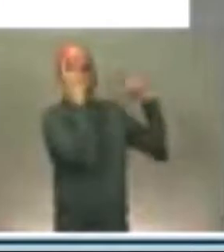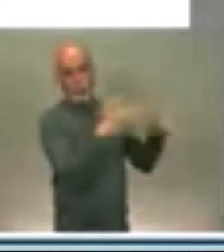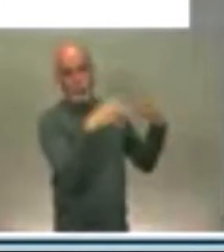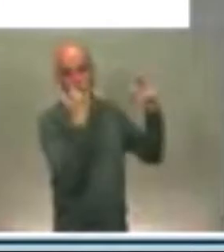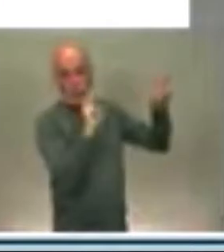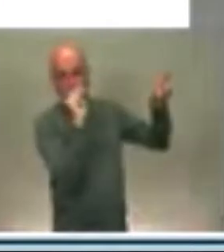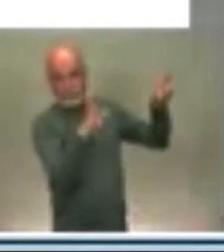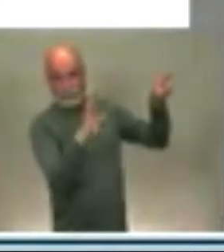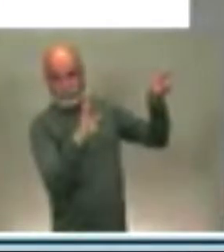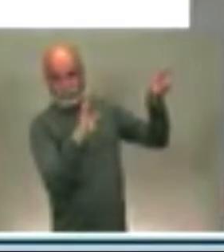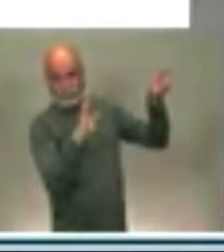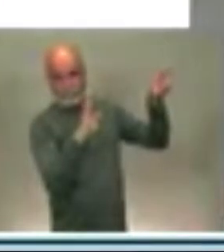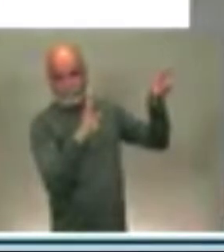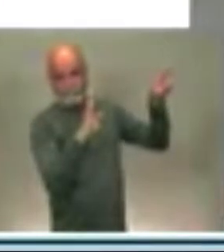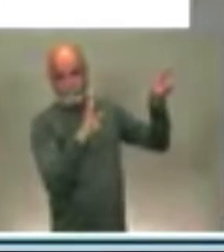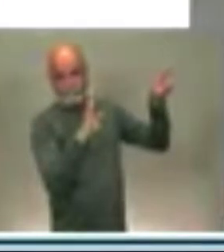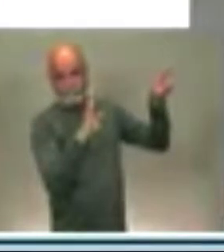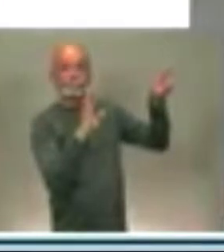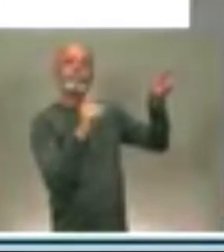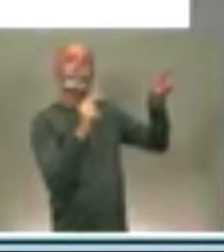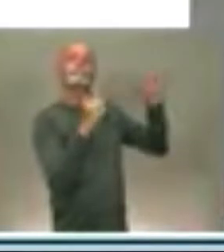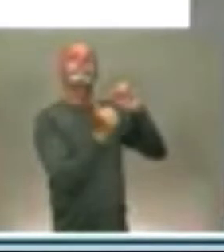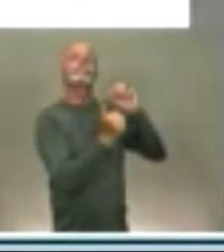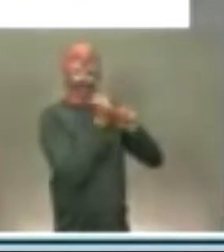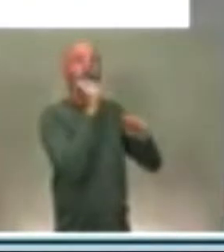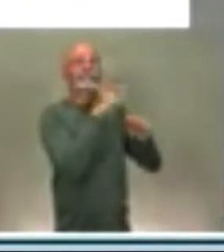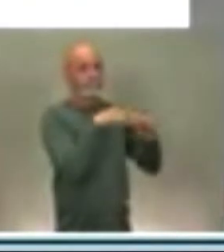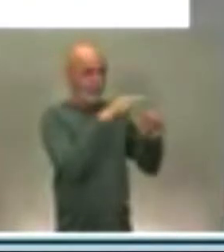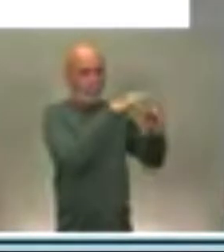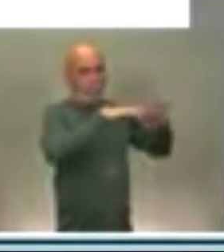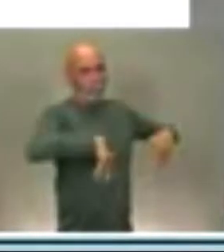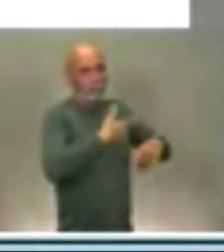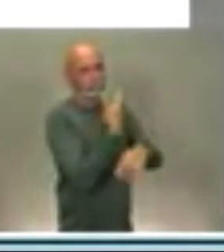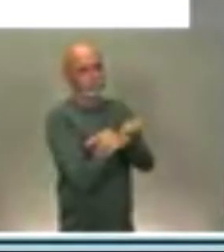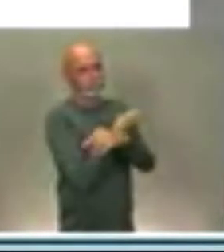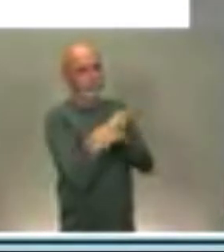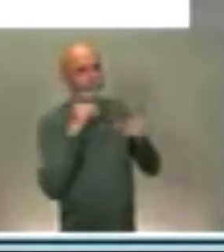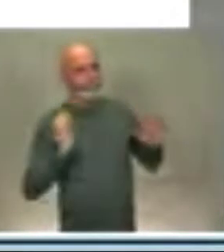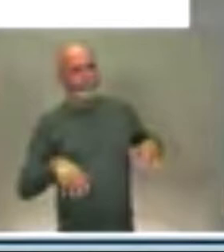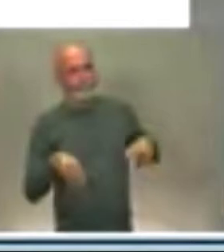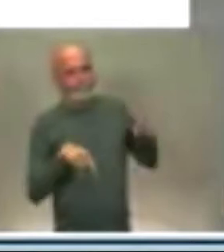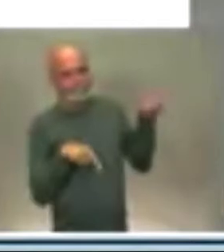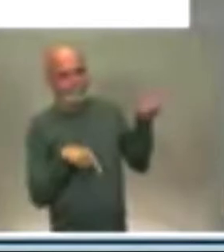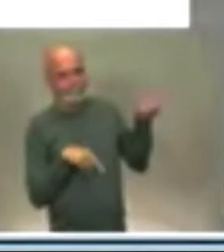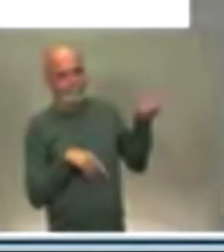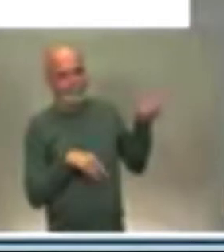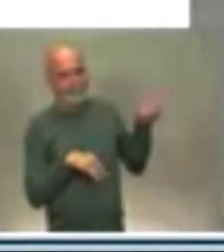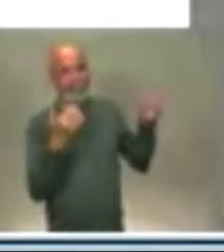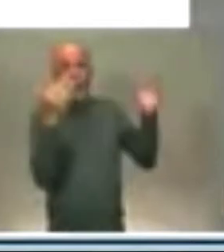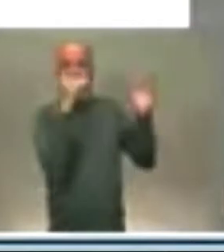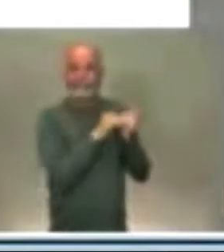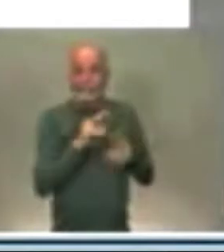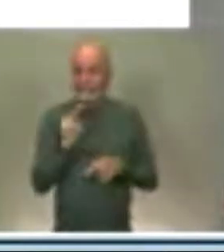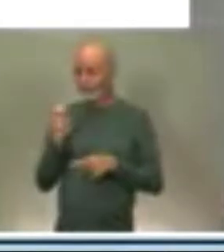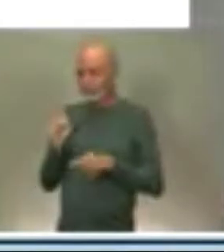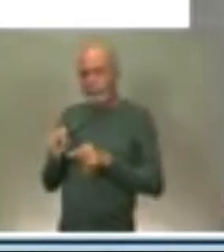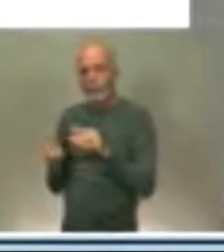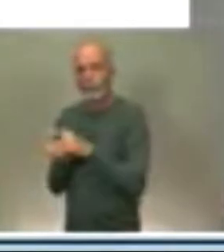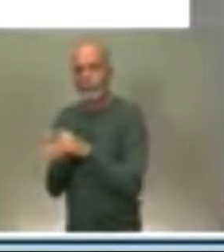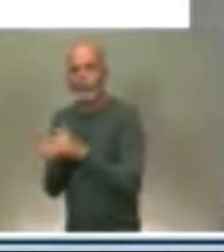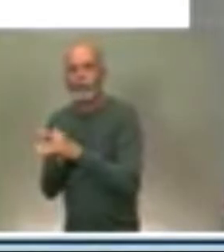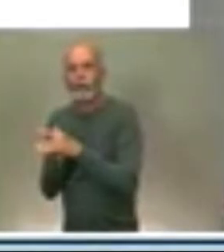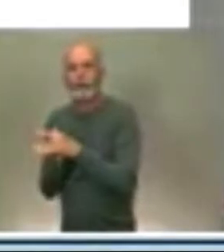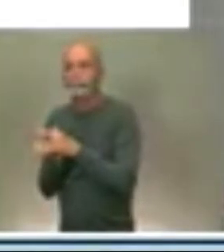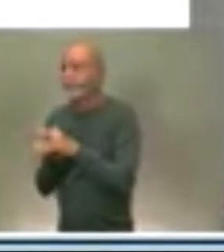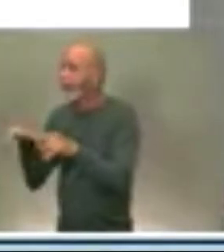driven by unvaccinated people, and we're starting to now see, again, mostly in unvaccinated in Nova Scotia, but we're starting to see